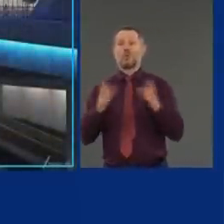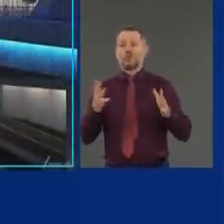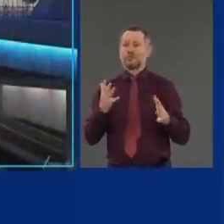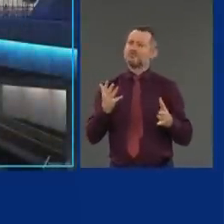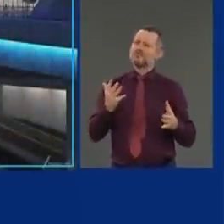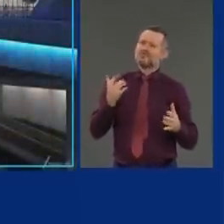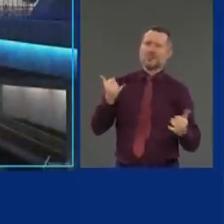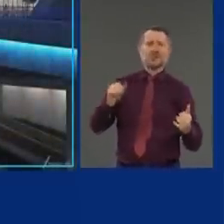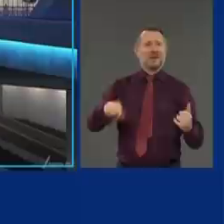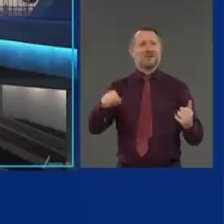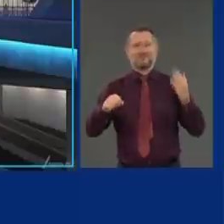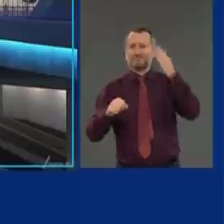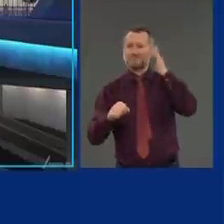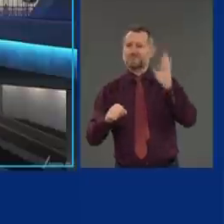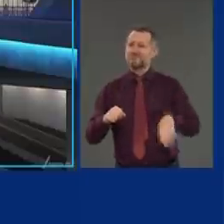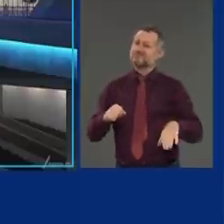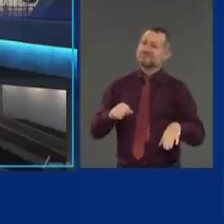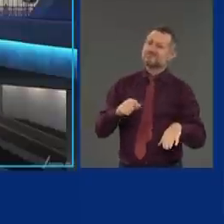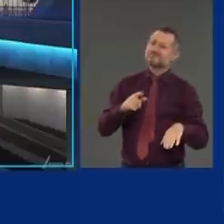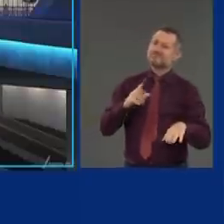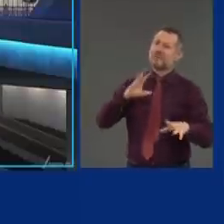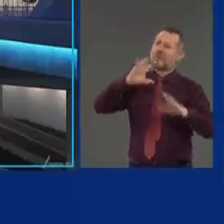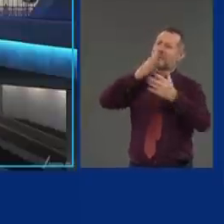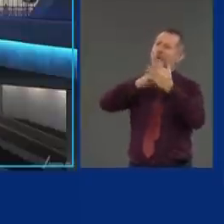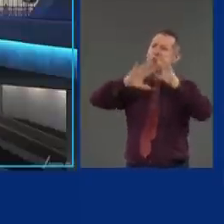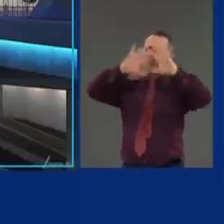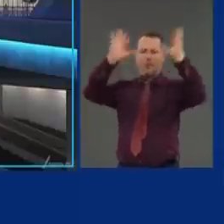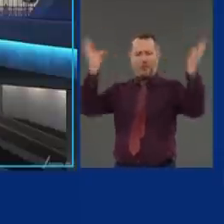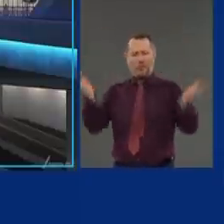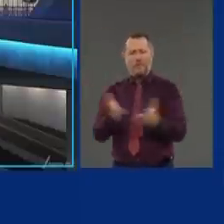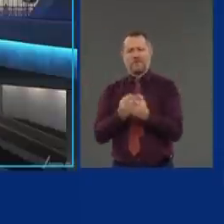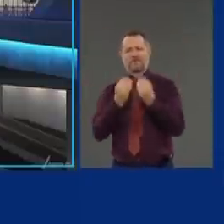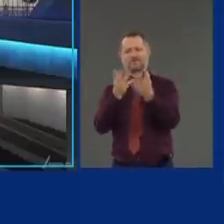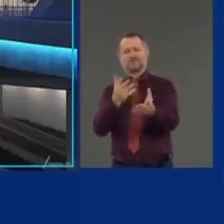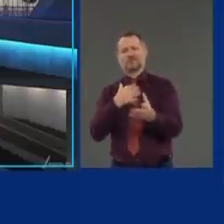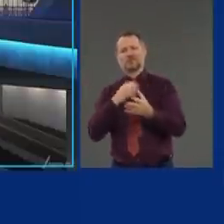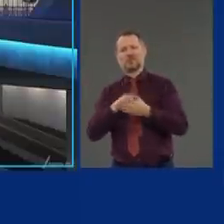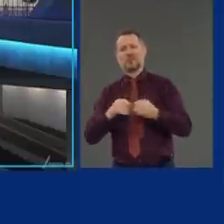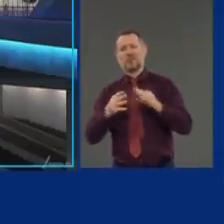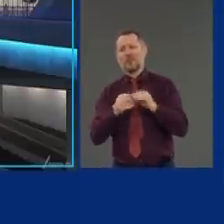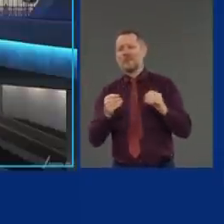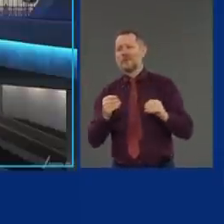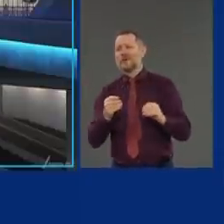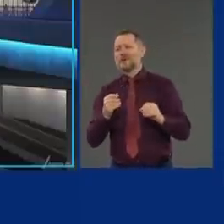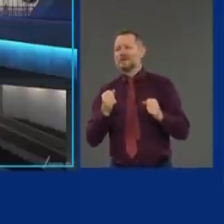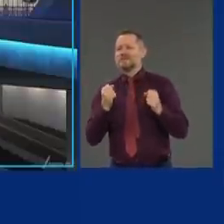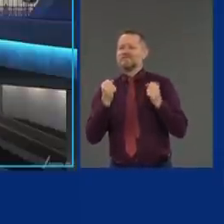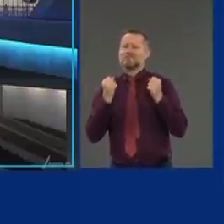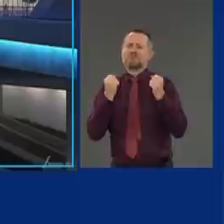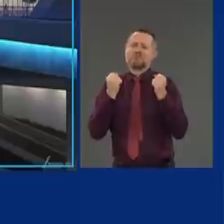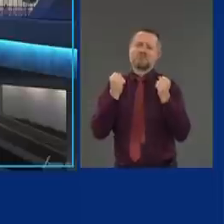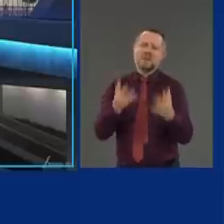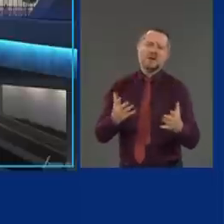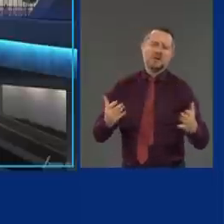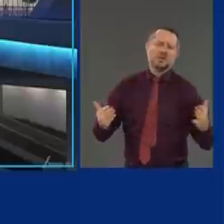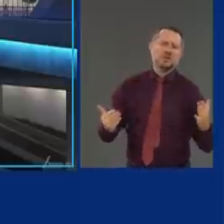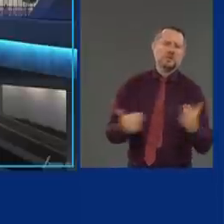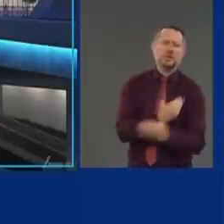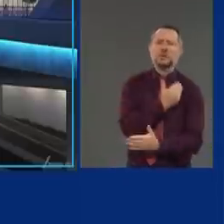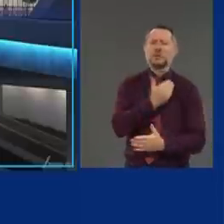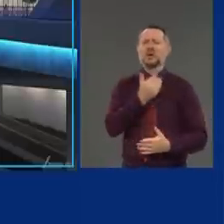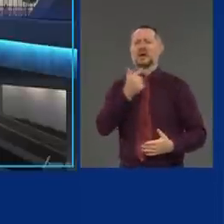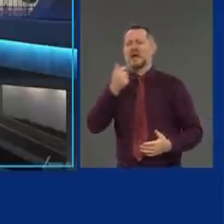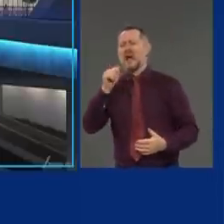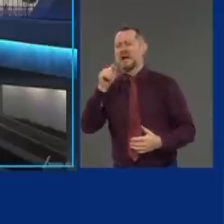whole new LaGuardia will feature 72 brand new gates across six new concourses, 2.7 million square feet of